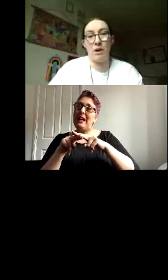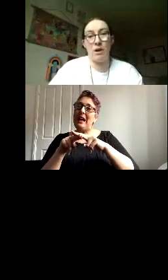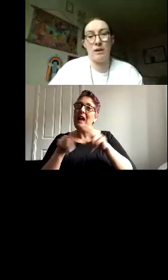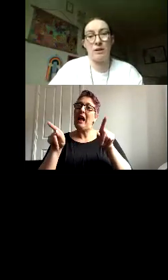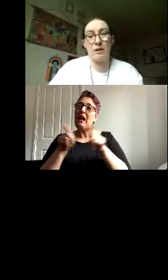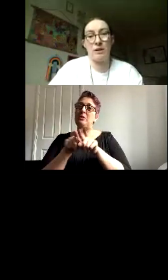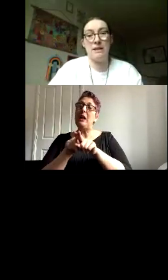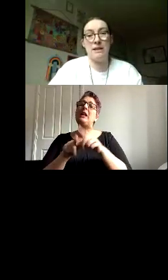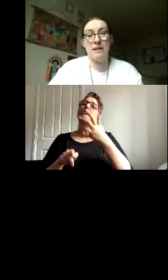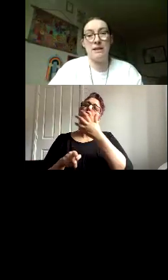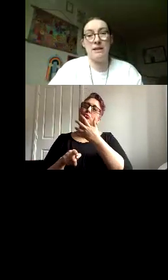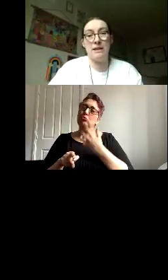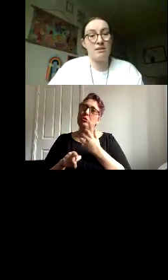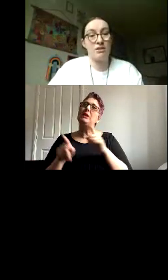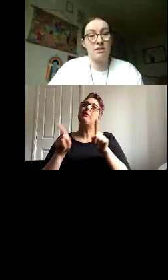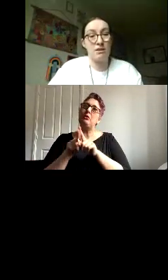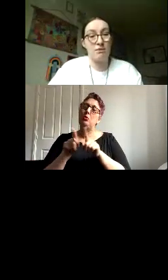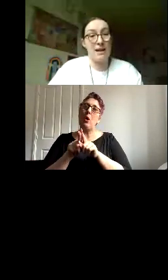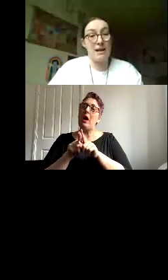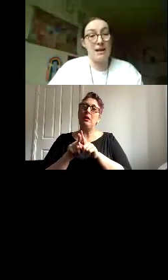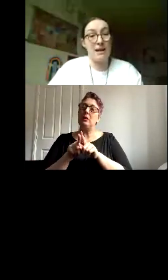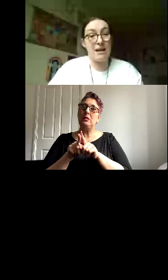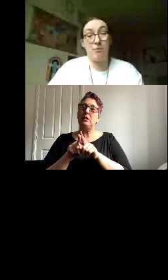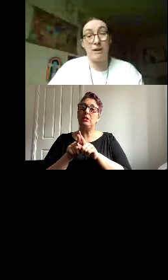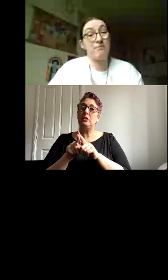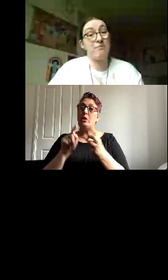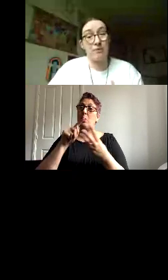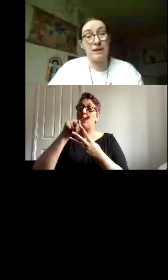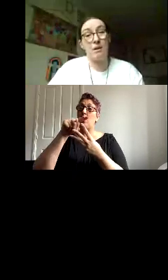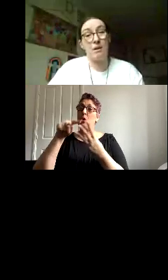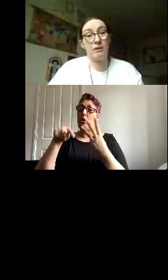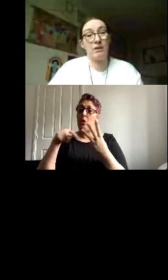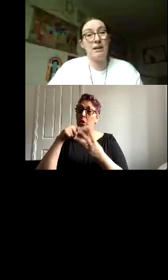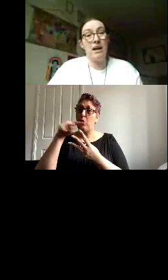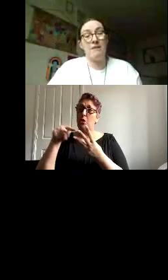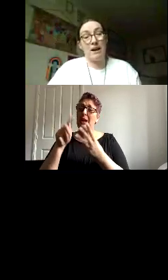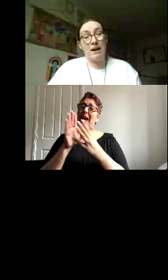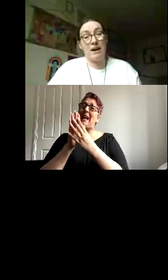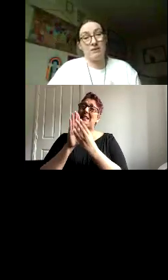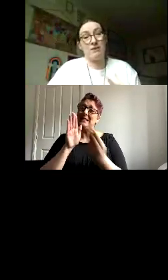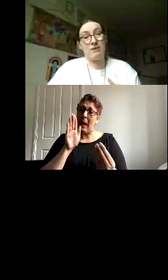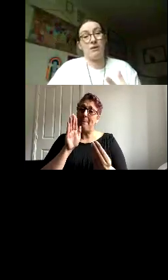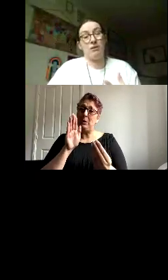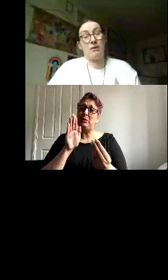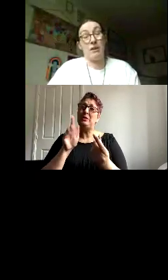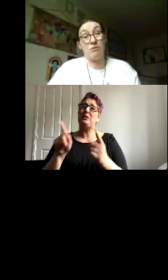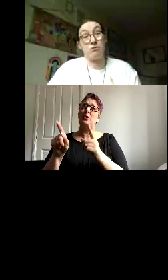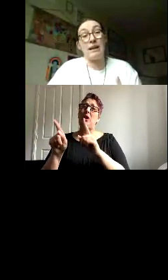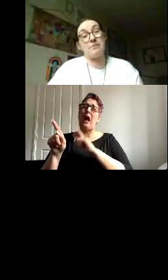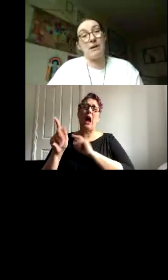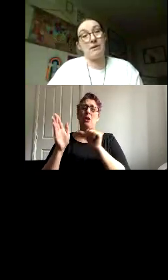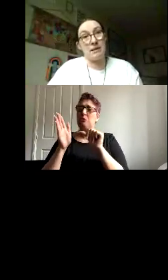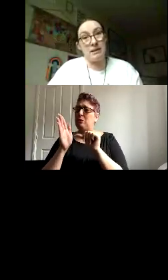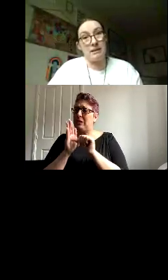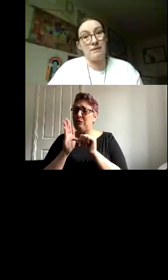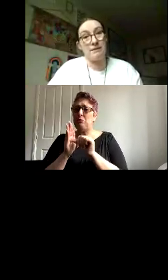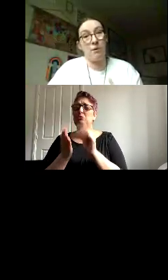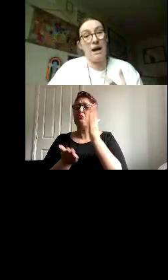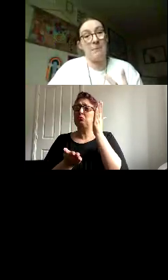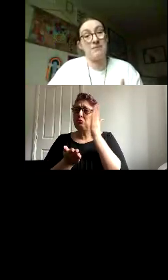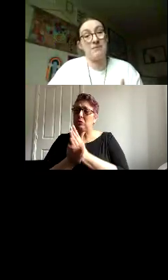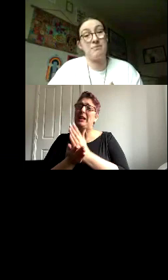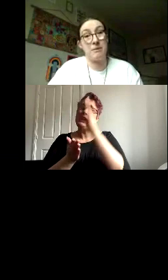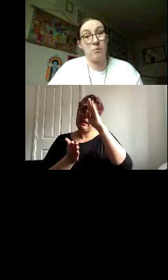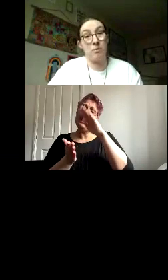grief. So these are just three brief but real examples of how difficult the real experiences